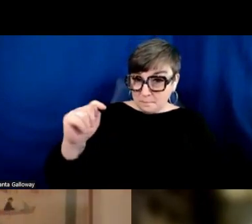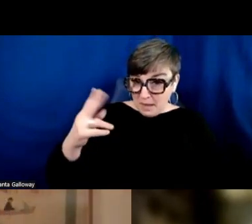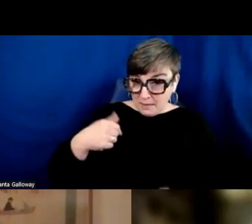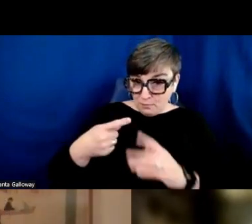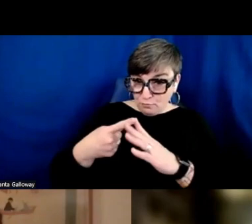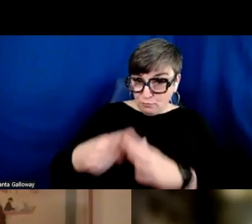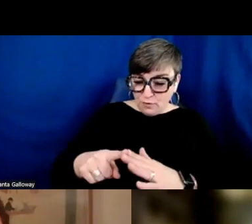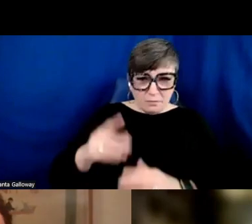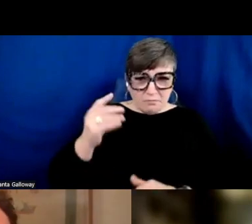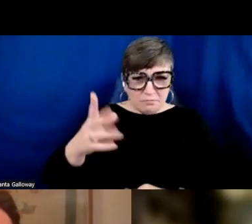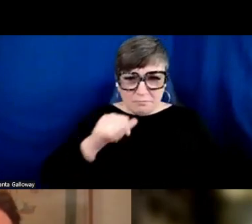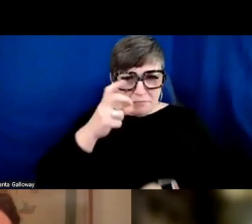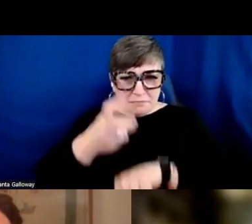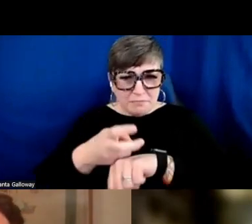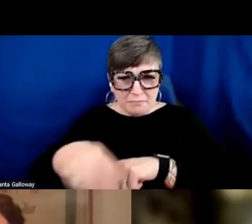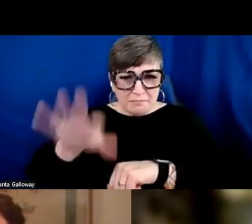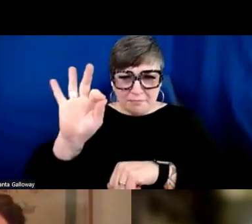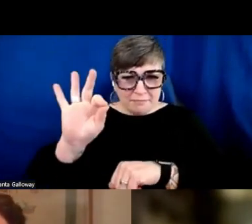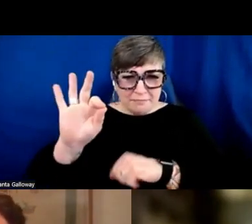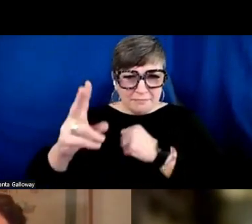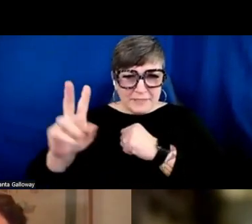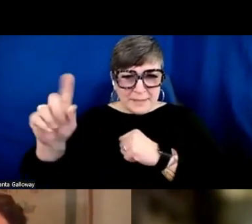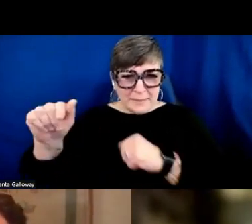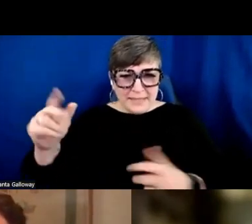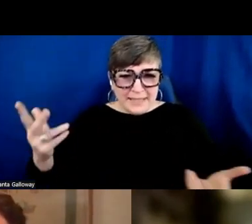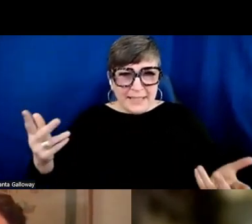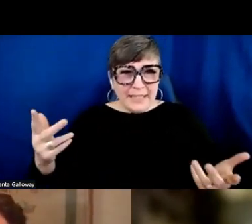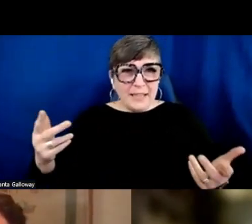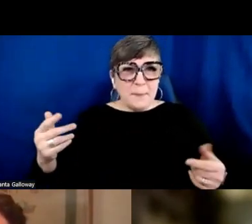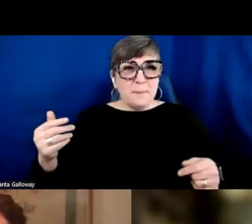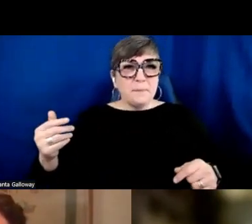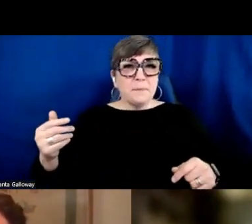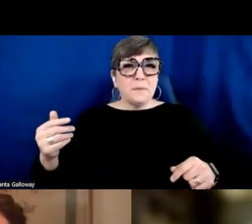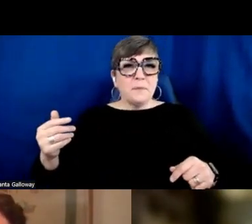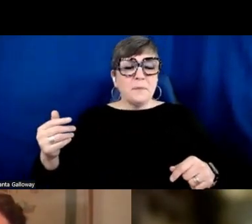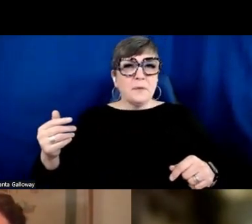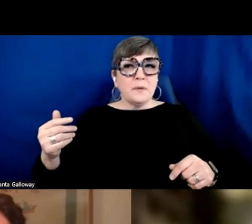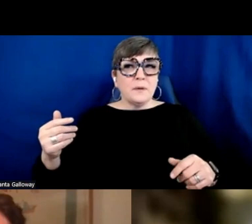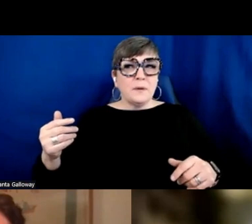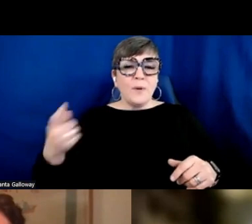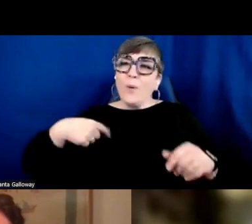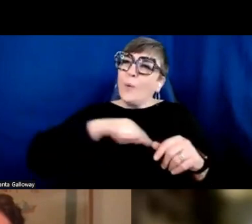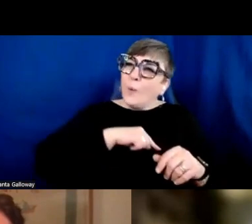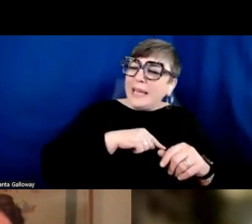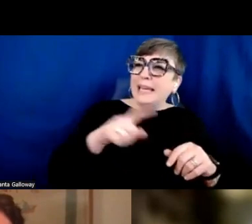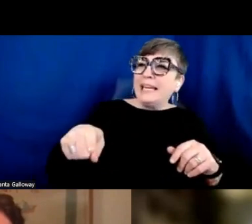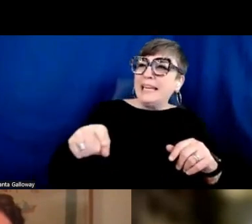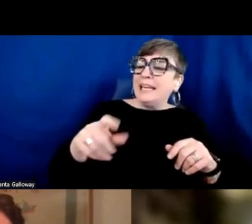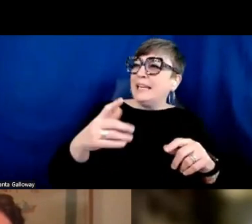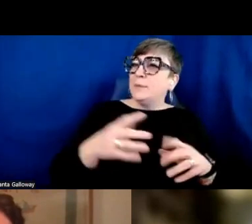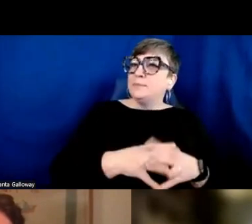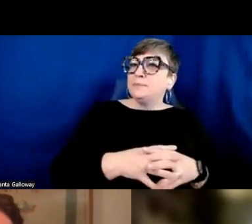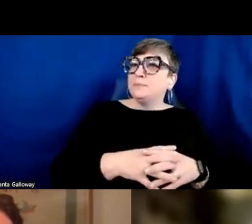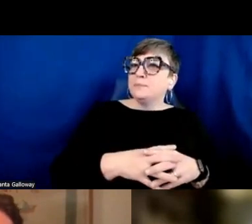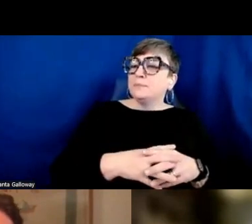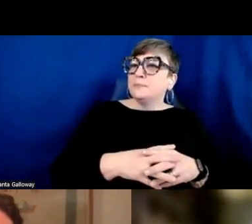traditional archive. You know, I think it's, it's just a matter of, we need more, we need disability to